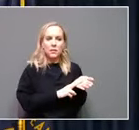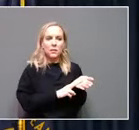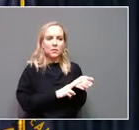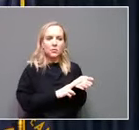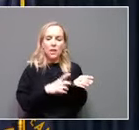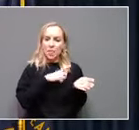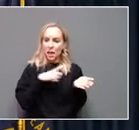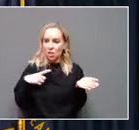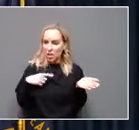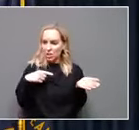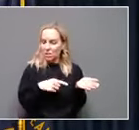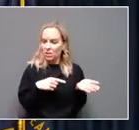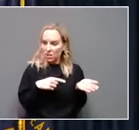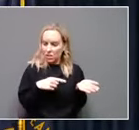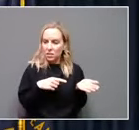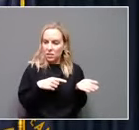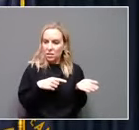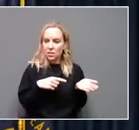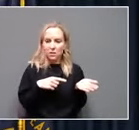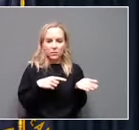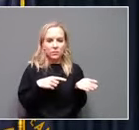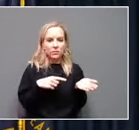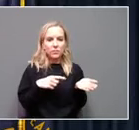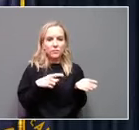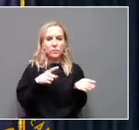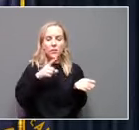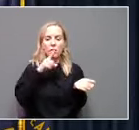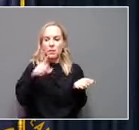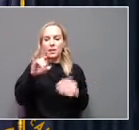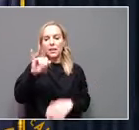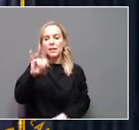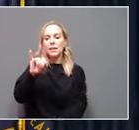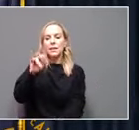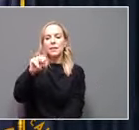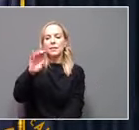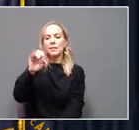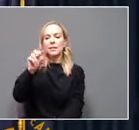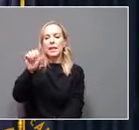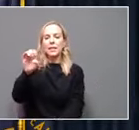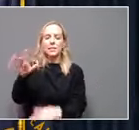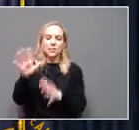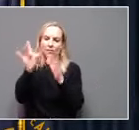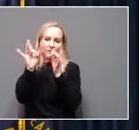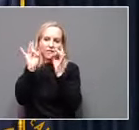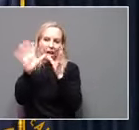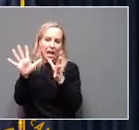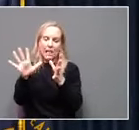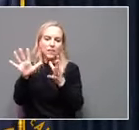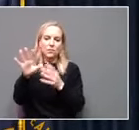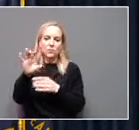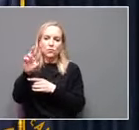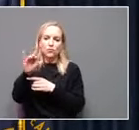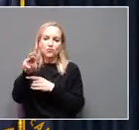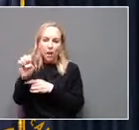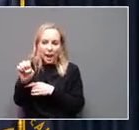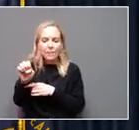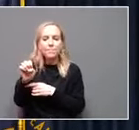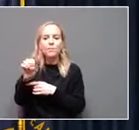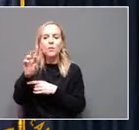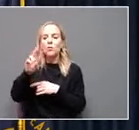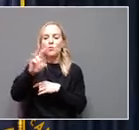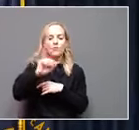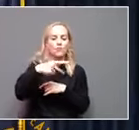today making incest a violent crime, and it is. Rape and incest